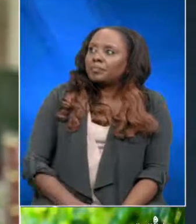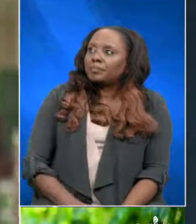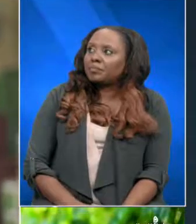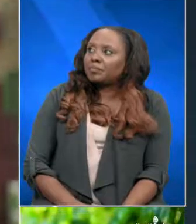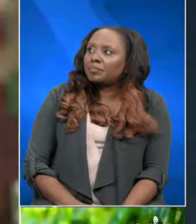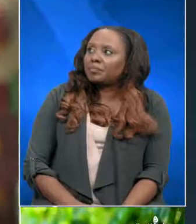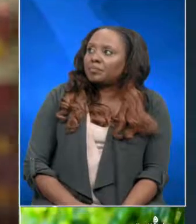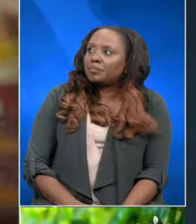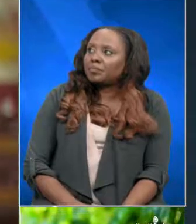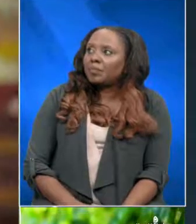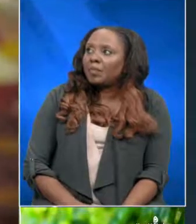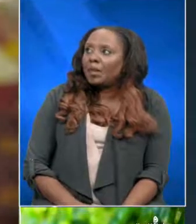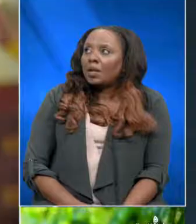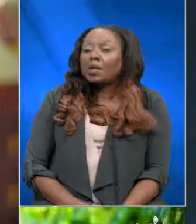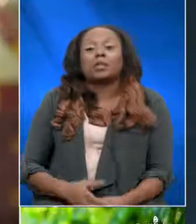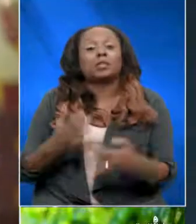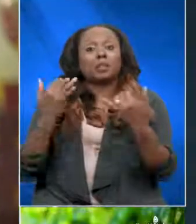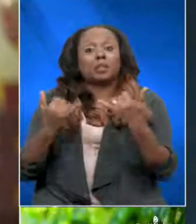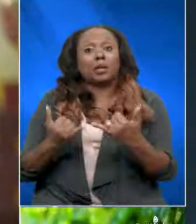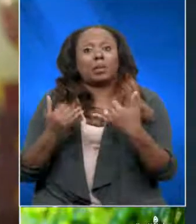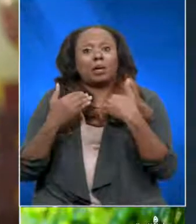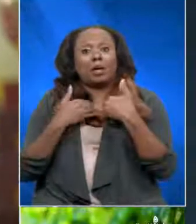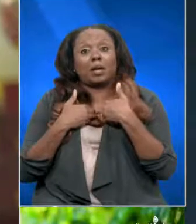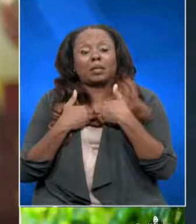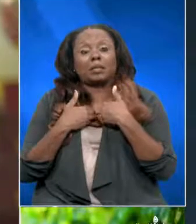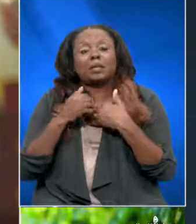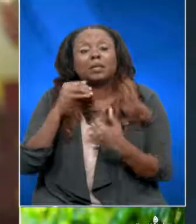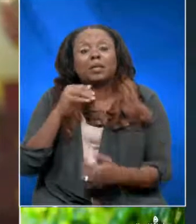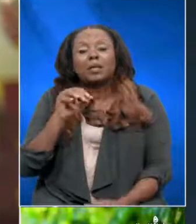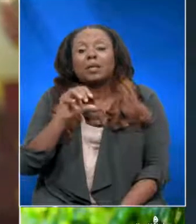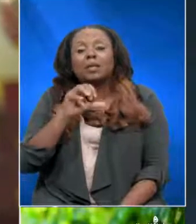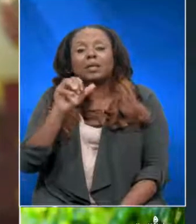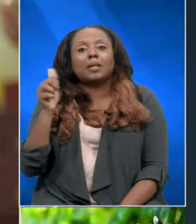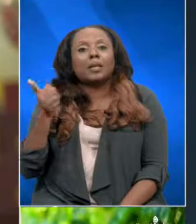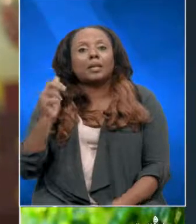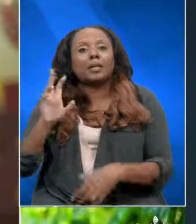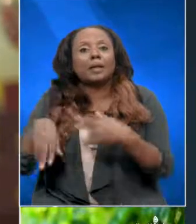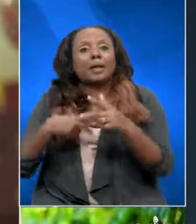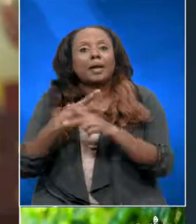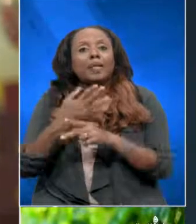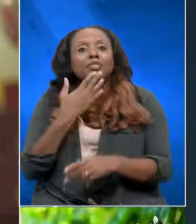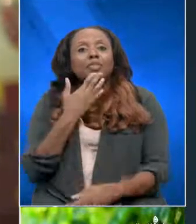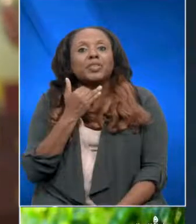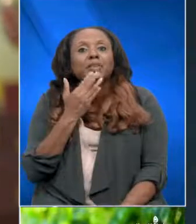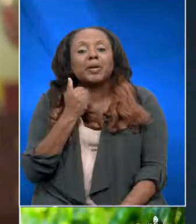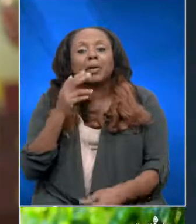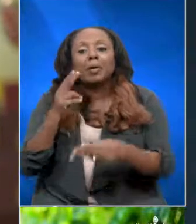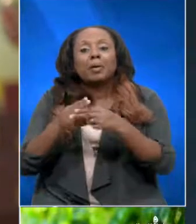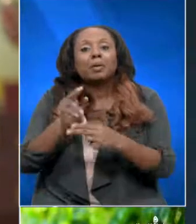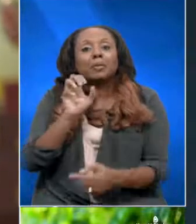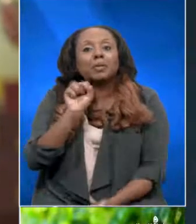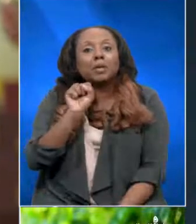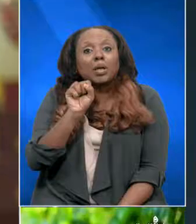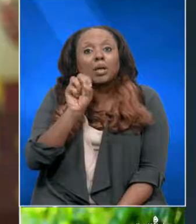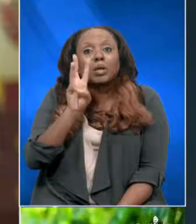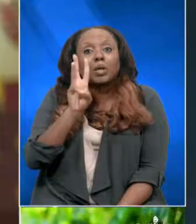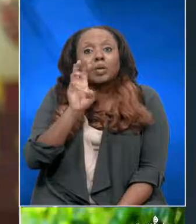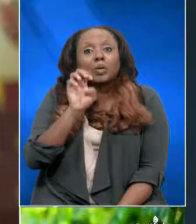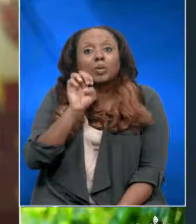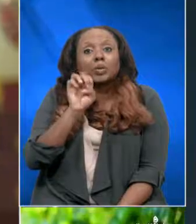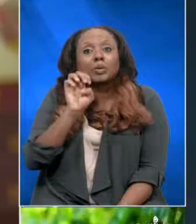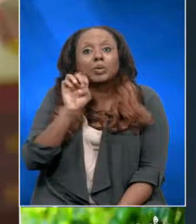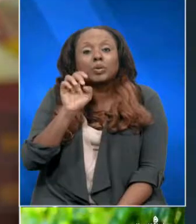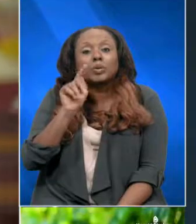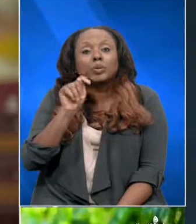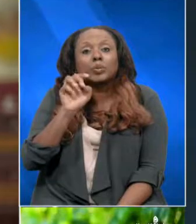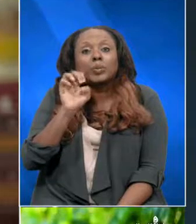that it now has in sweetener, right? We are like an alternative sugar source, which helps to reduce the amount of sugar per